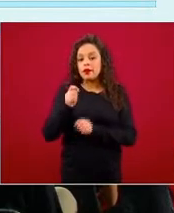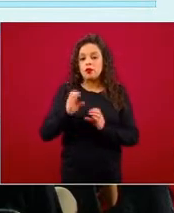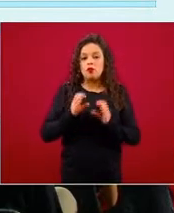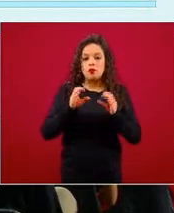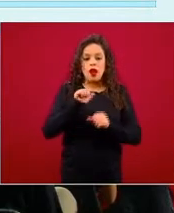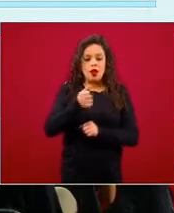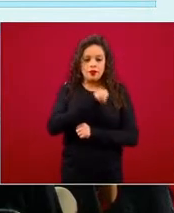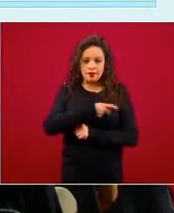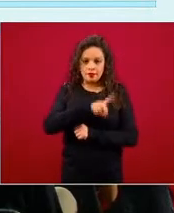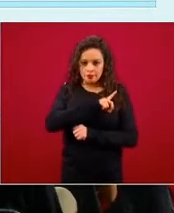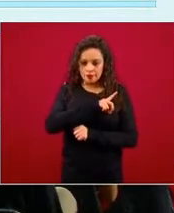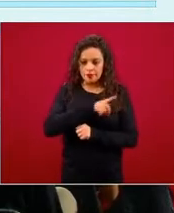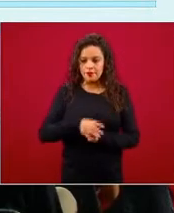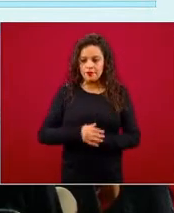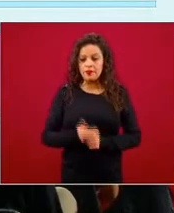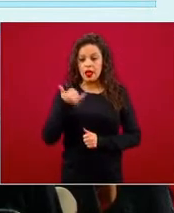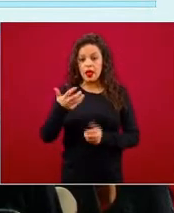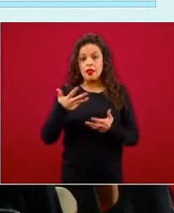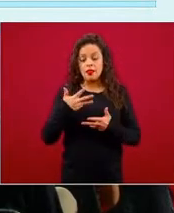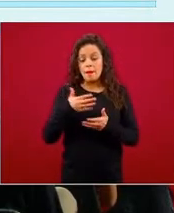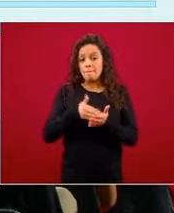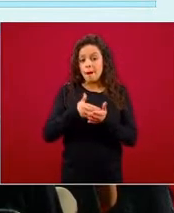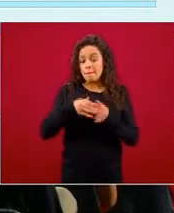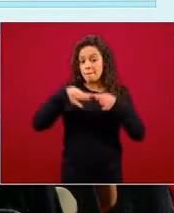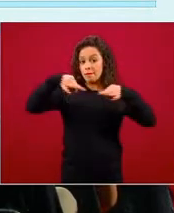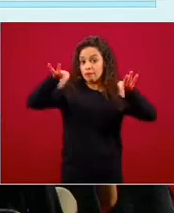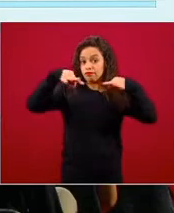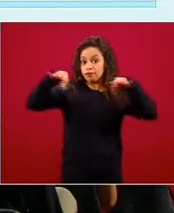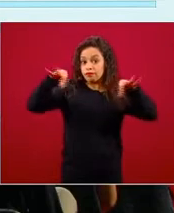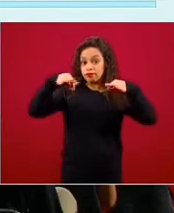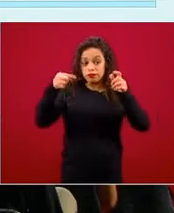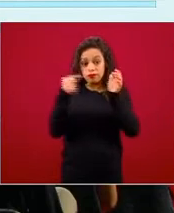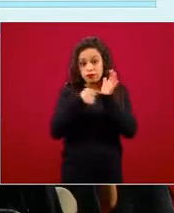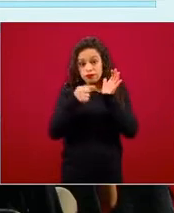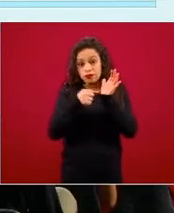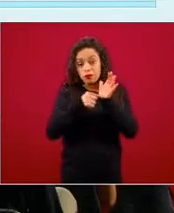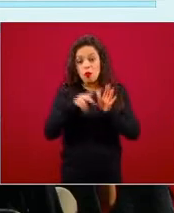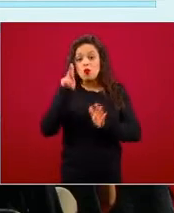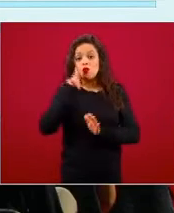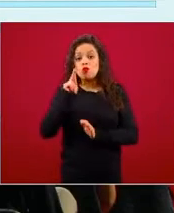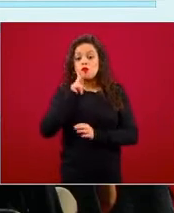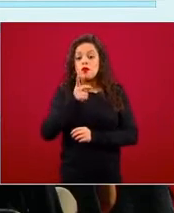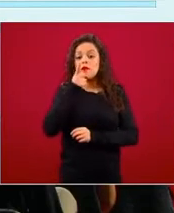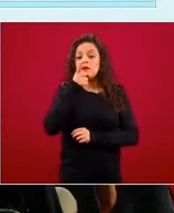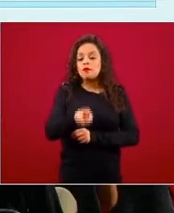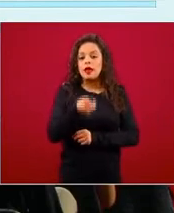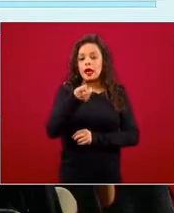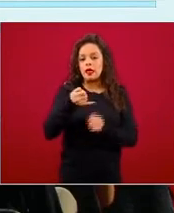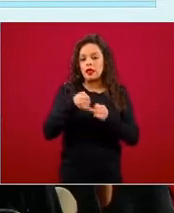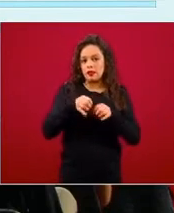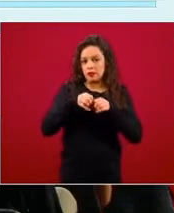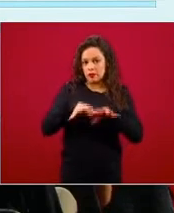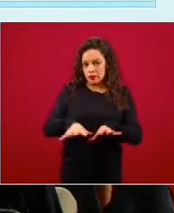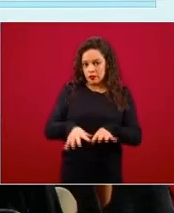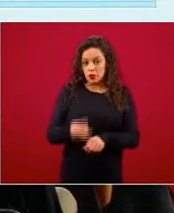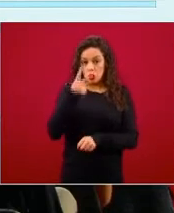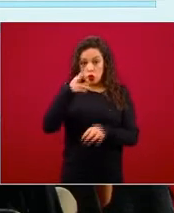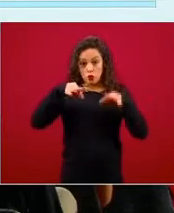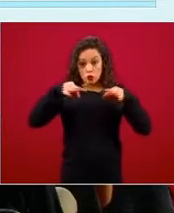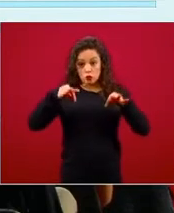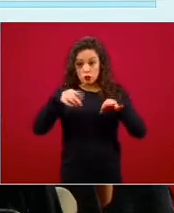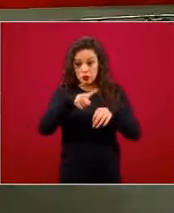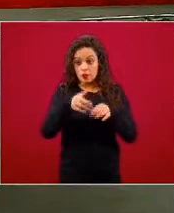documents that prove what we are writing in there. The two official documents are the